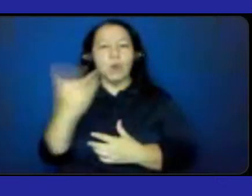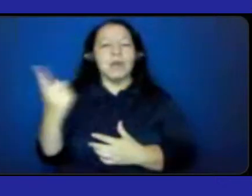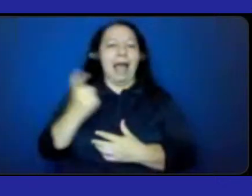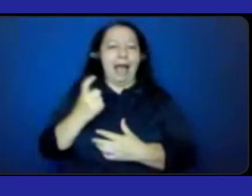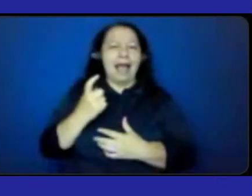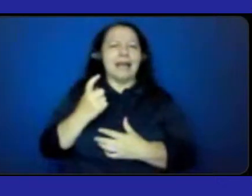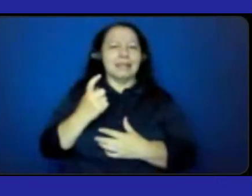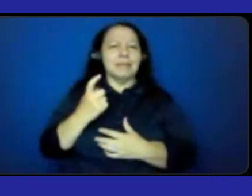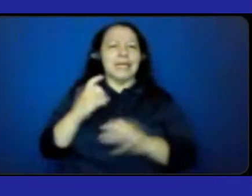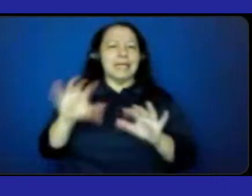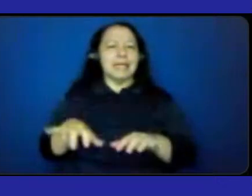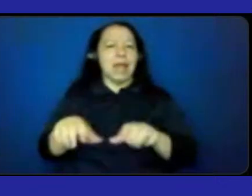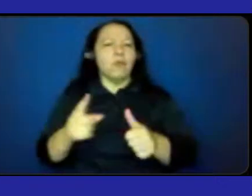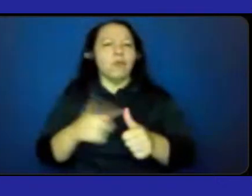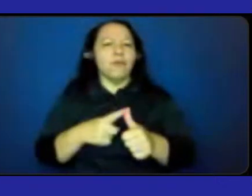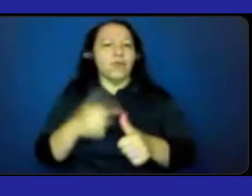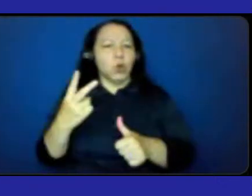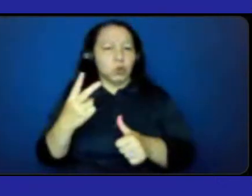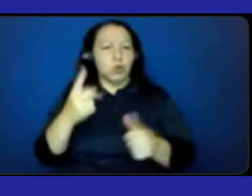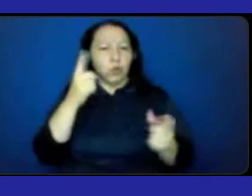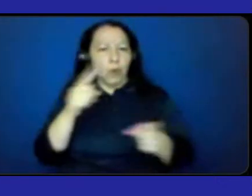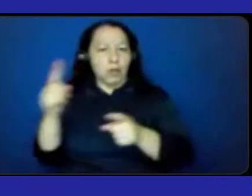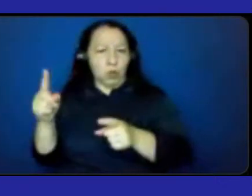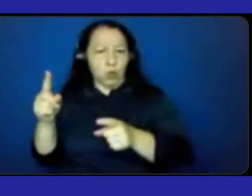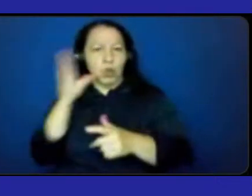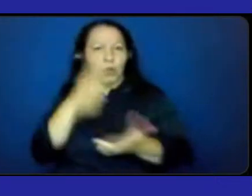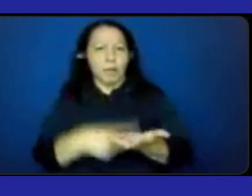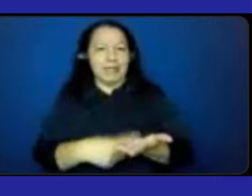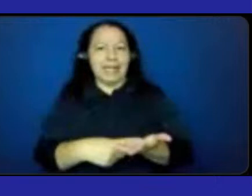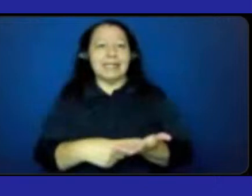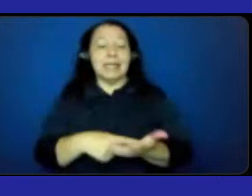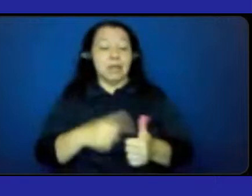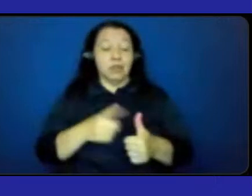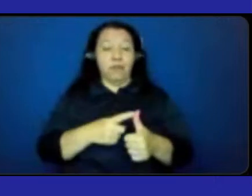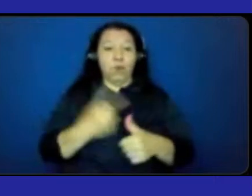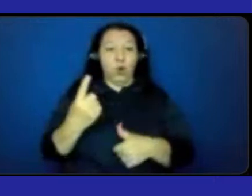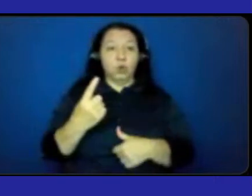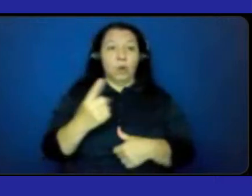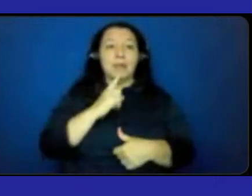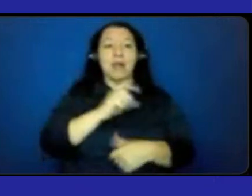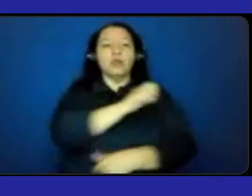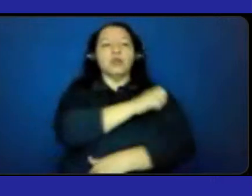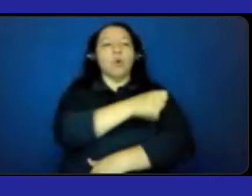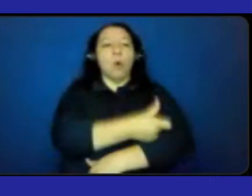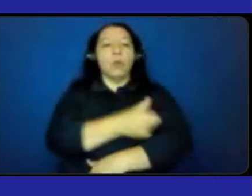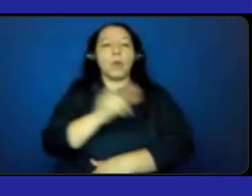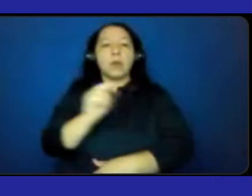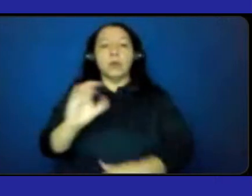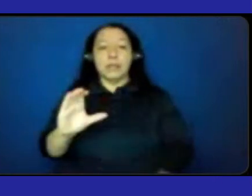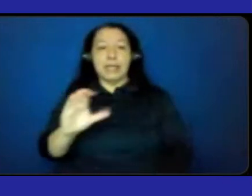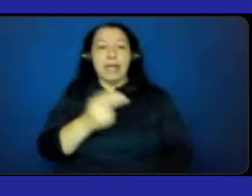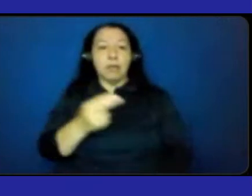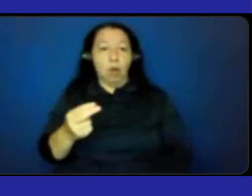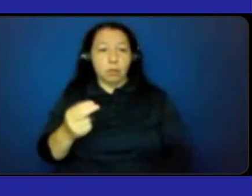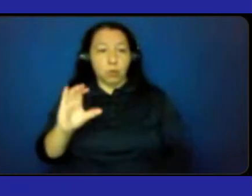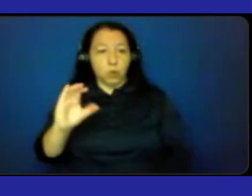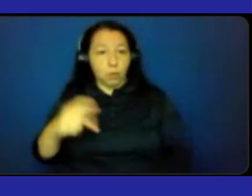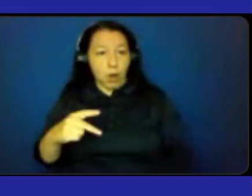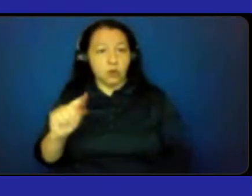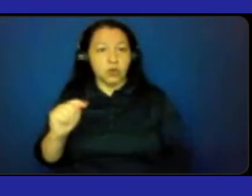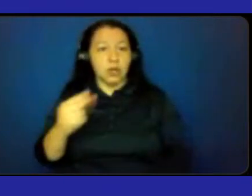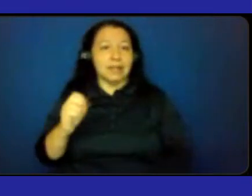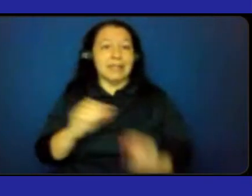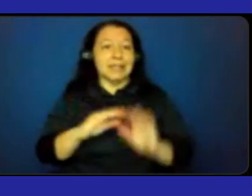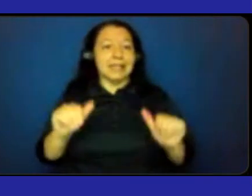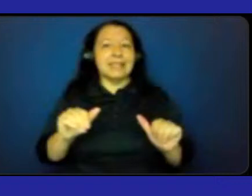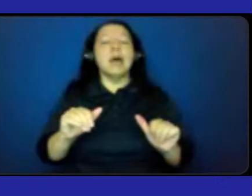2 resolutions here. So this resolution is authorizing New York City Health and Hospitals Corporation to enter into standby